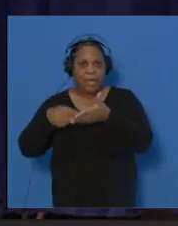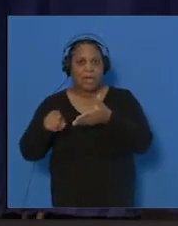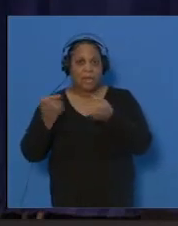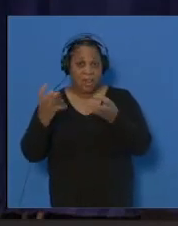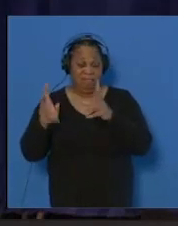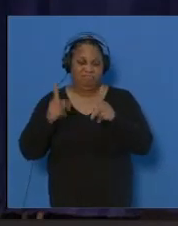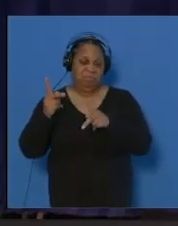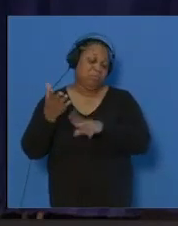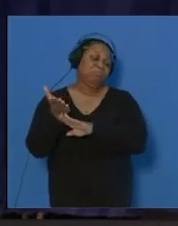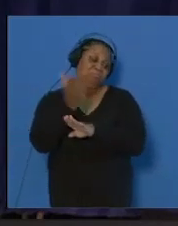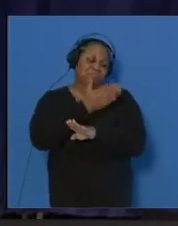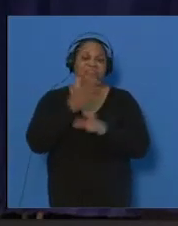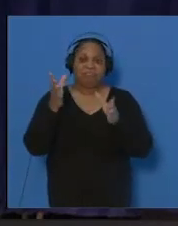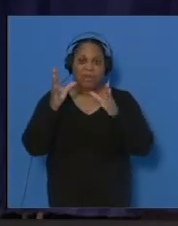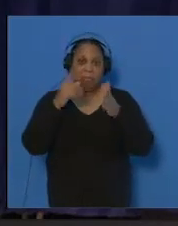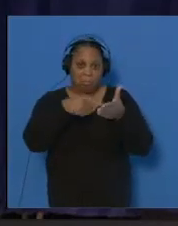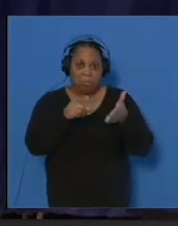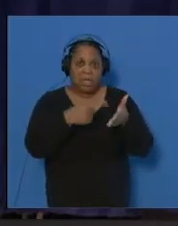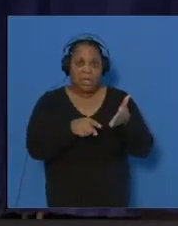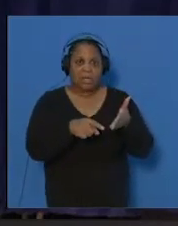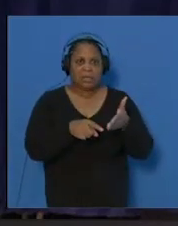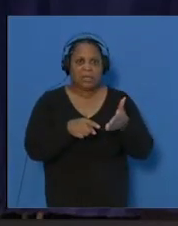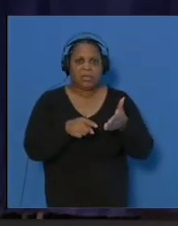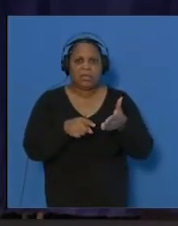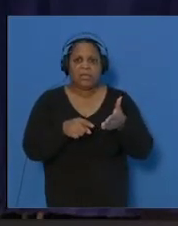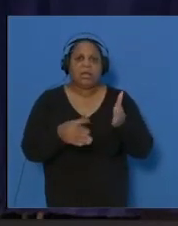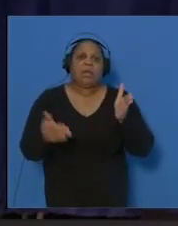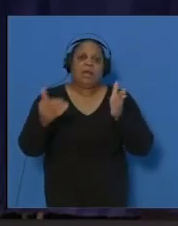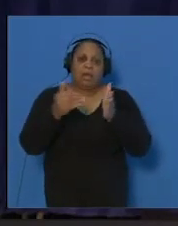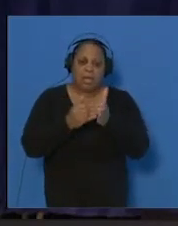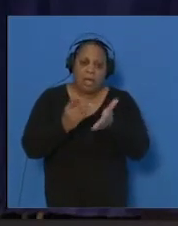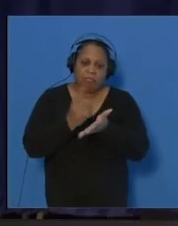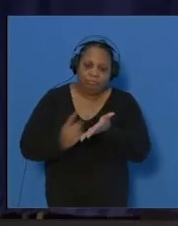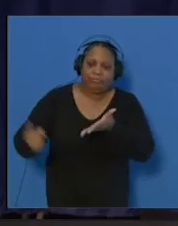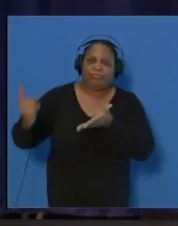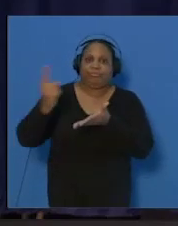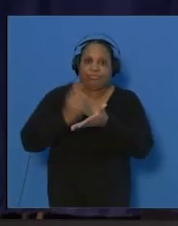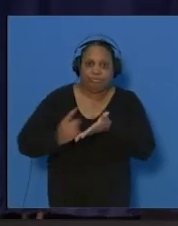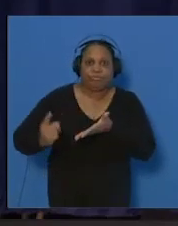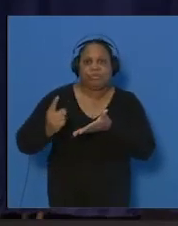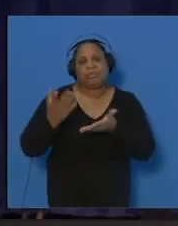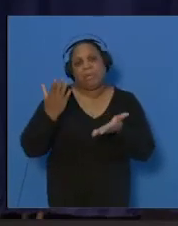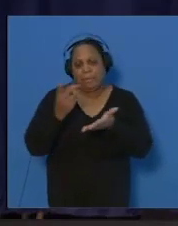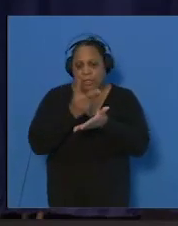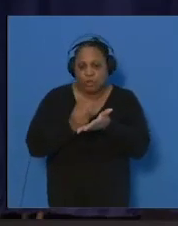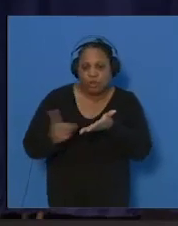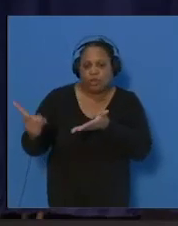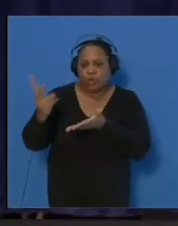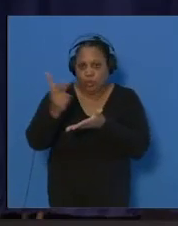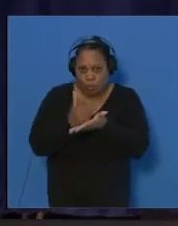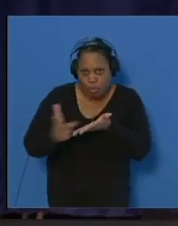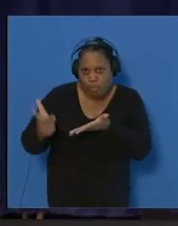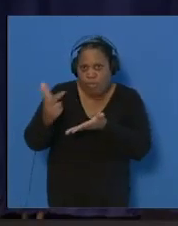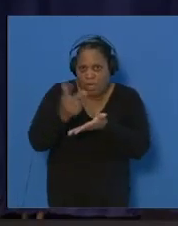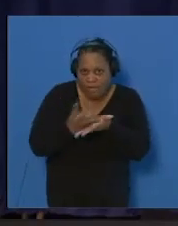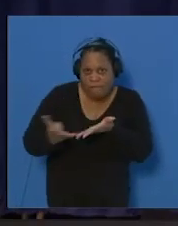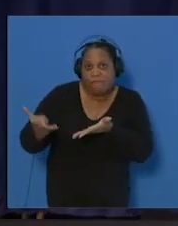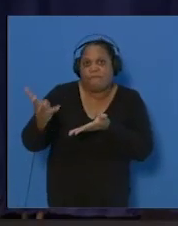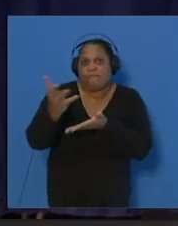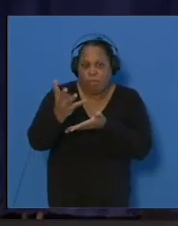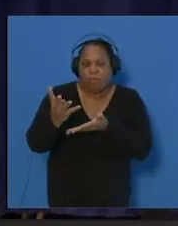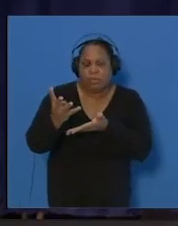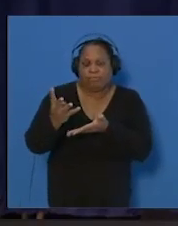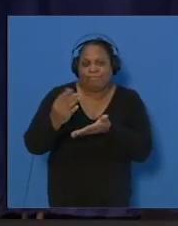paid previously will see that they get paid more than one cycle's worth of payments. So they may get 2 or 3 weeks, 3 payment cycles, so